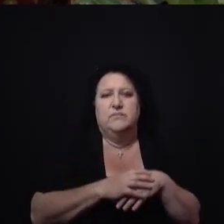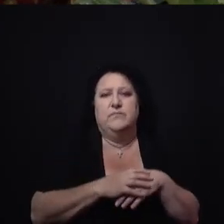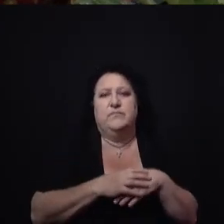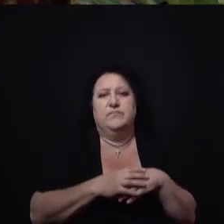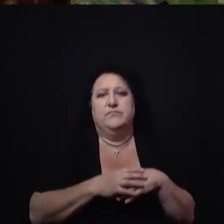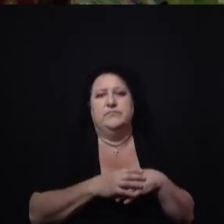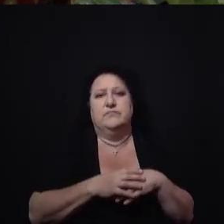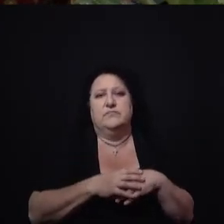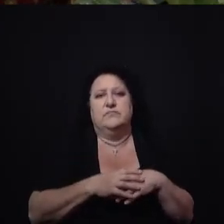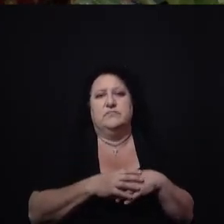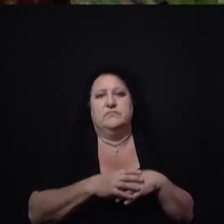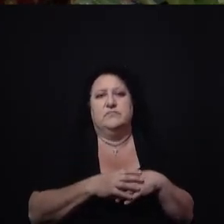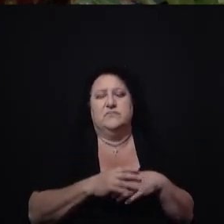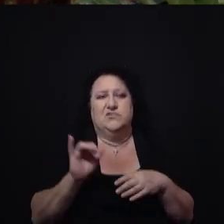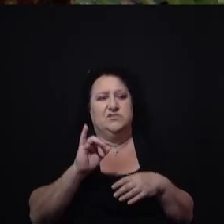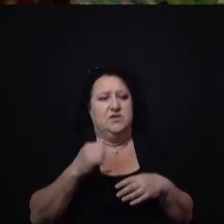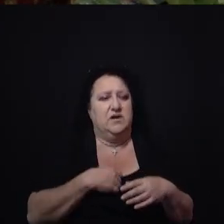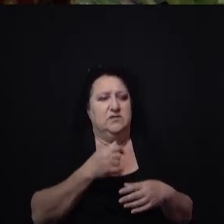Saul of Tarsus back,